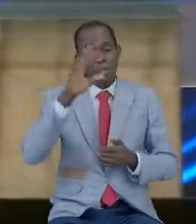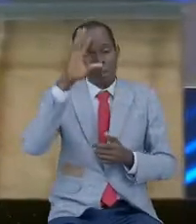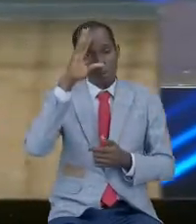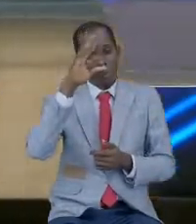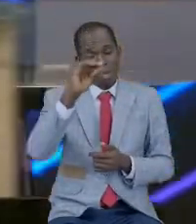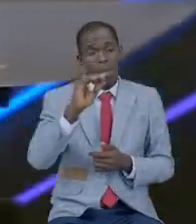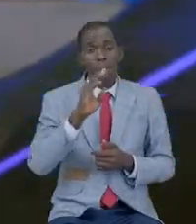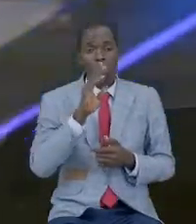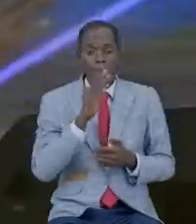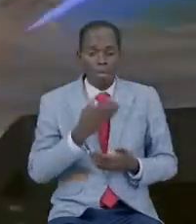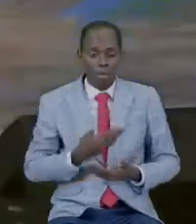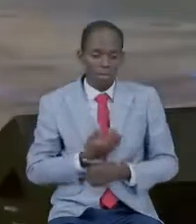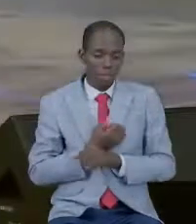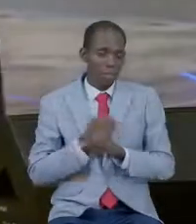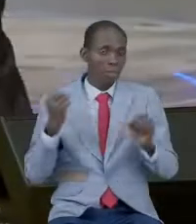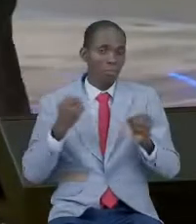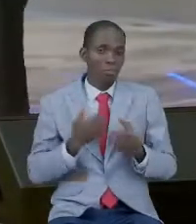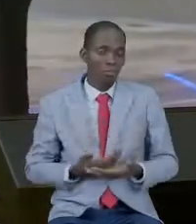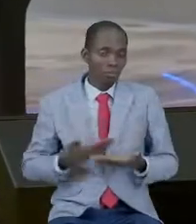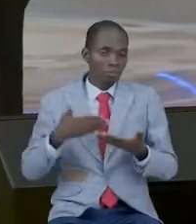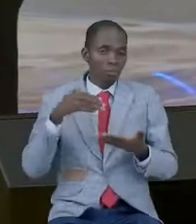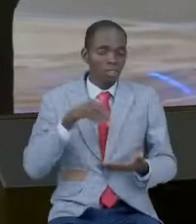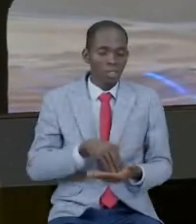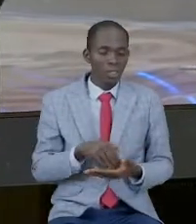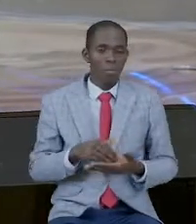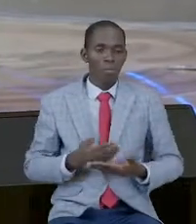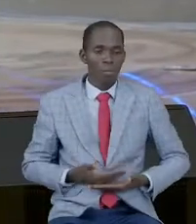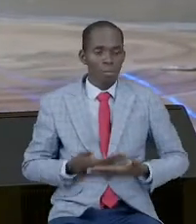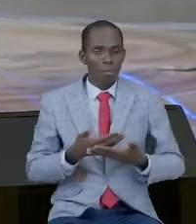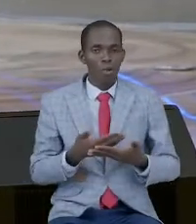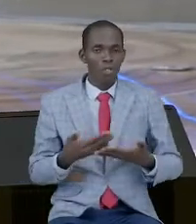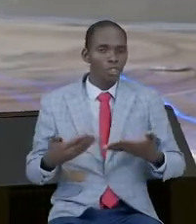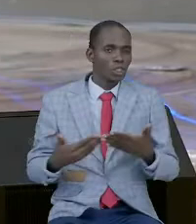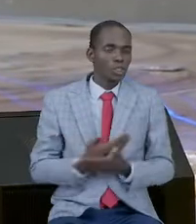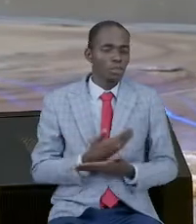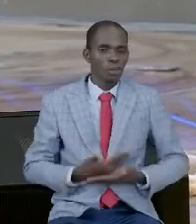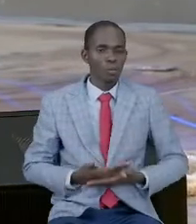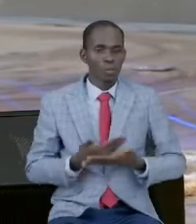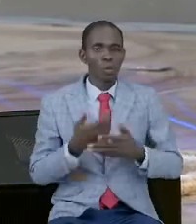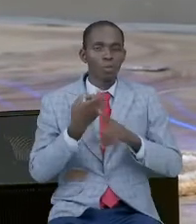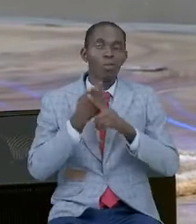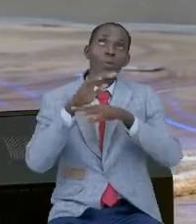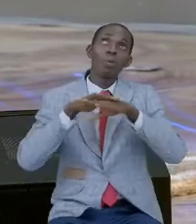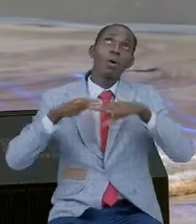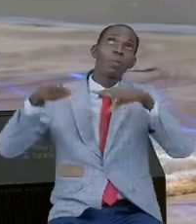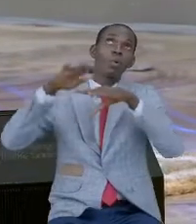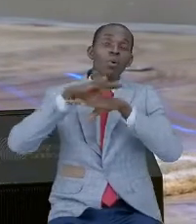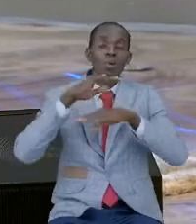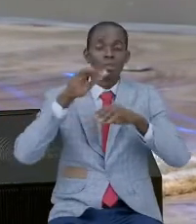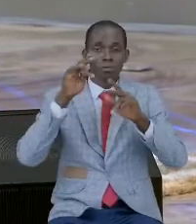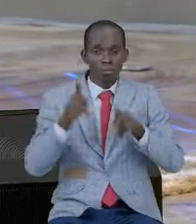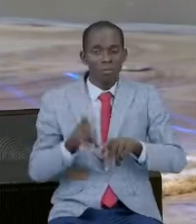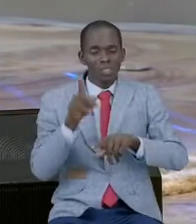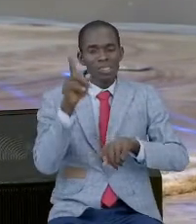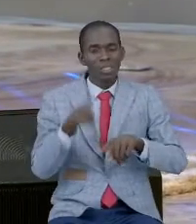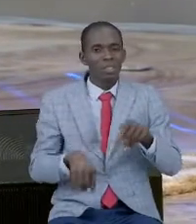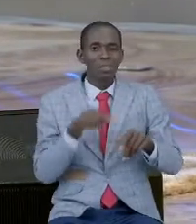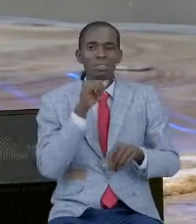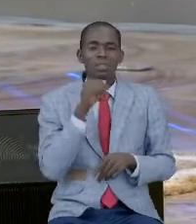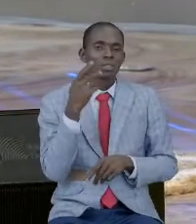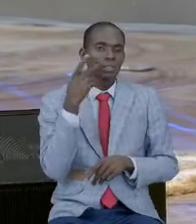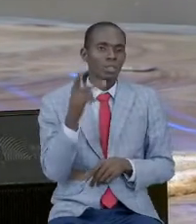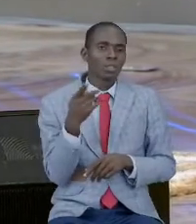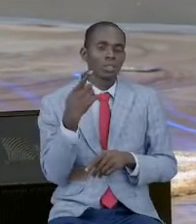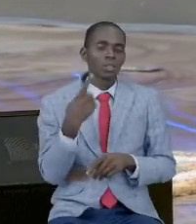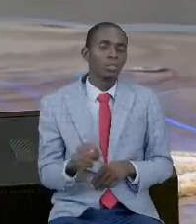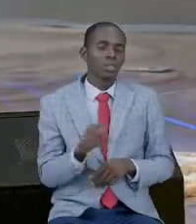born again, born anew, born from above, he cannot see the kingdom of God.